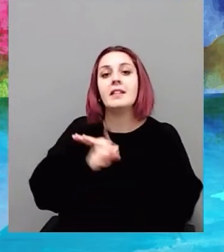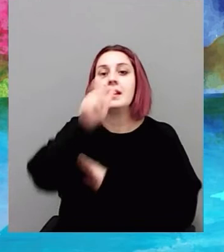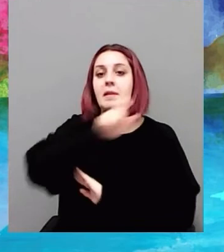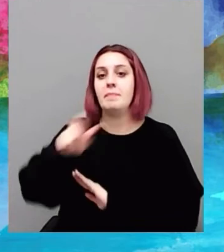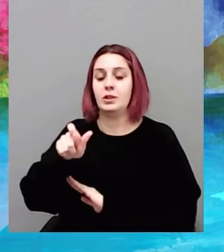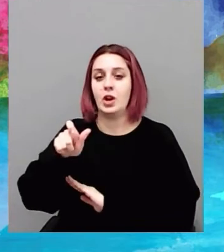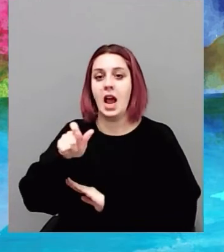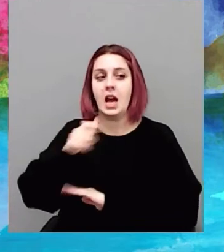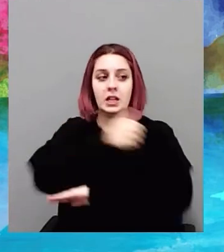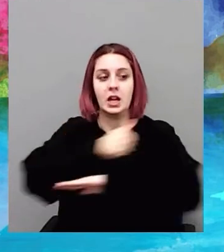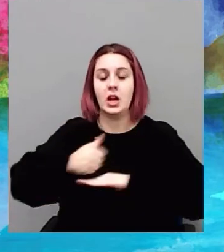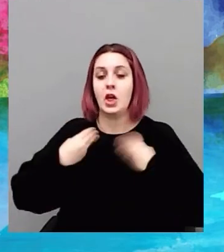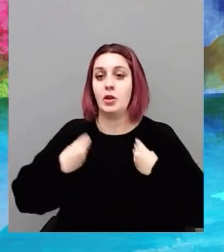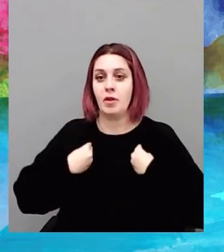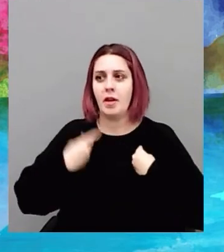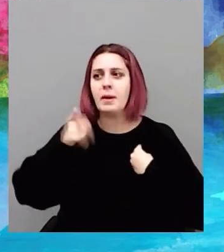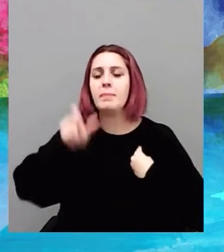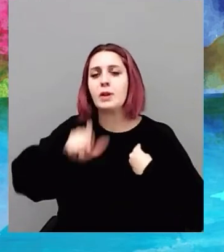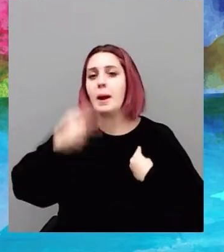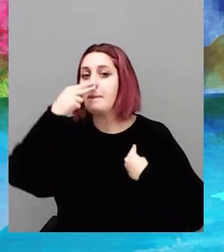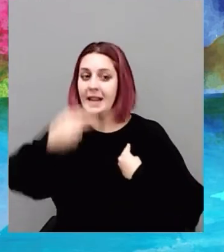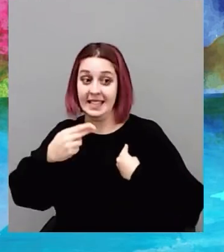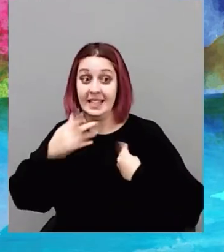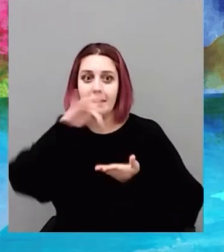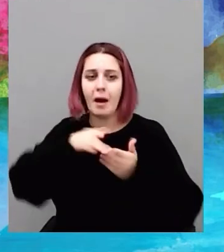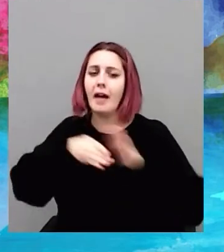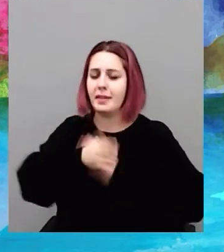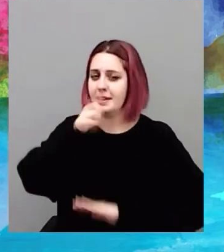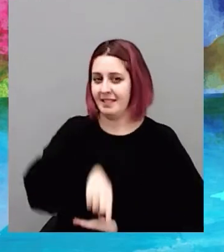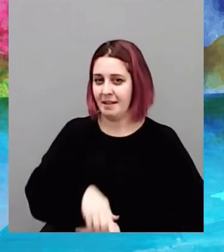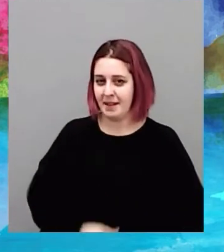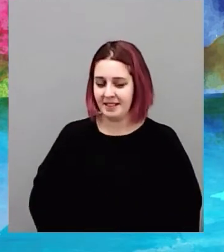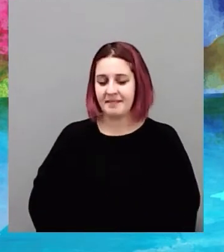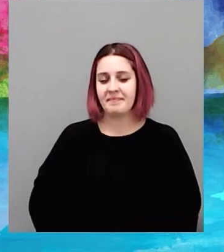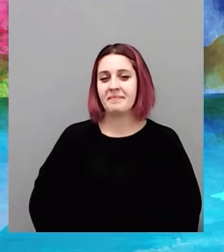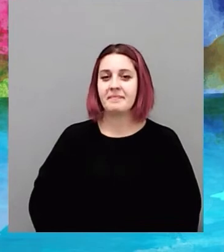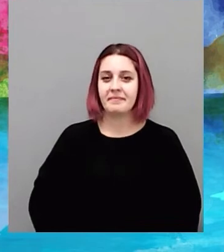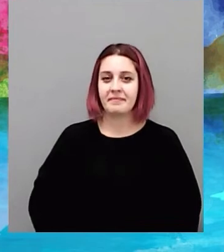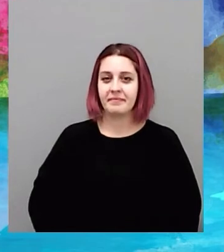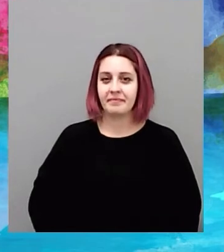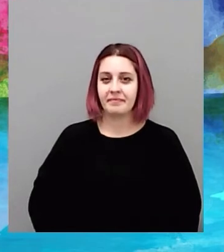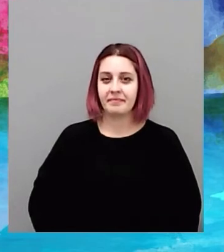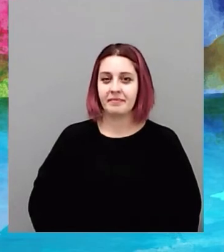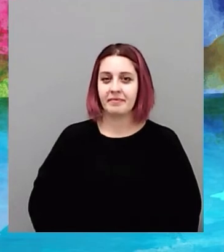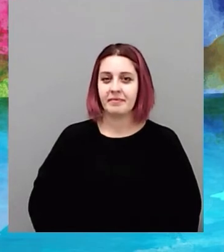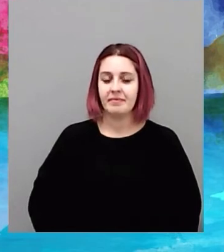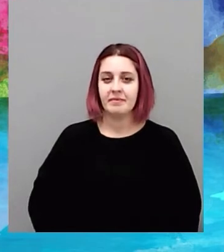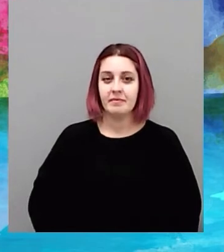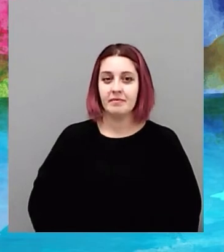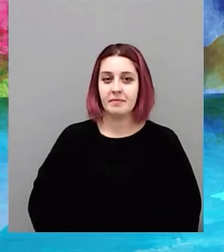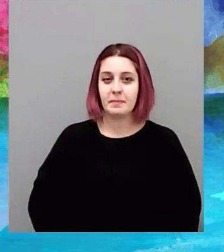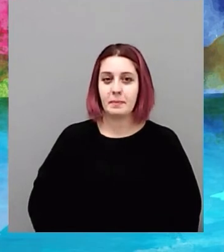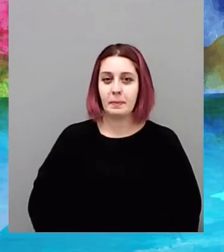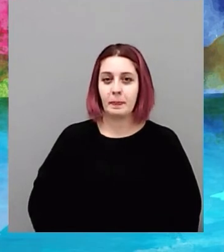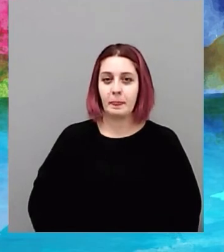that each year $13.6 billion are spent by Americans with reduced mobility